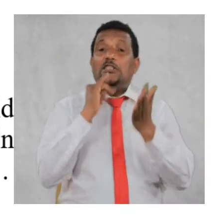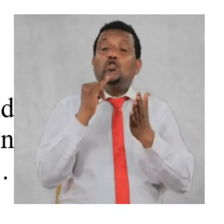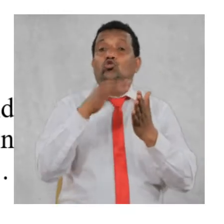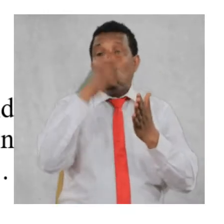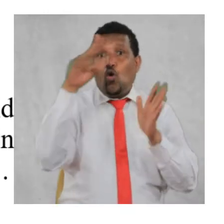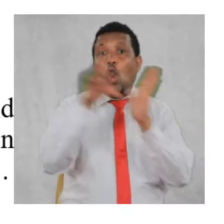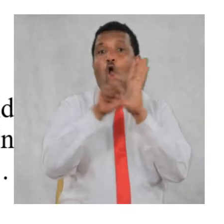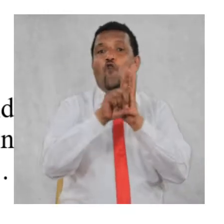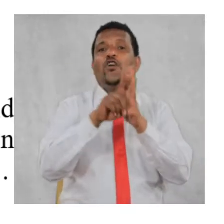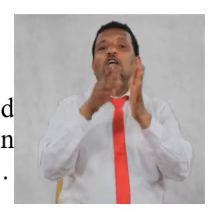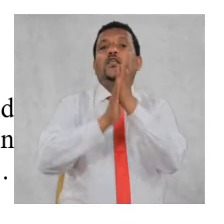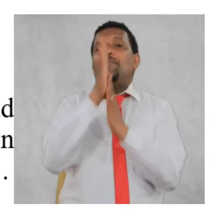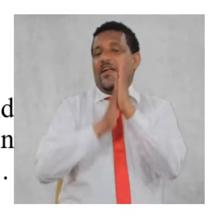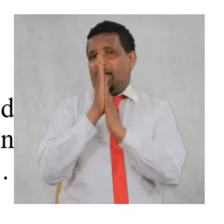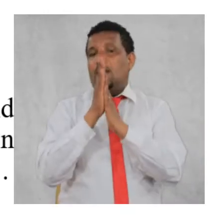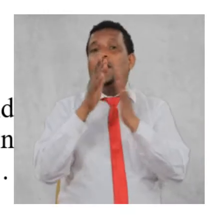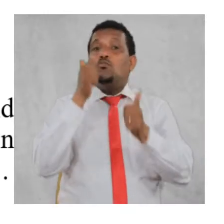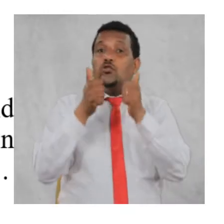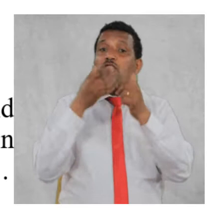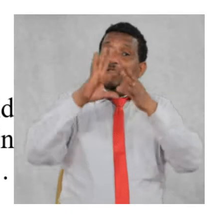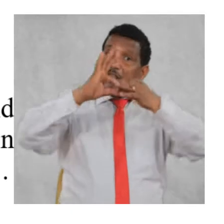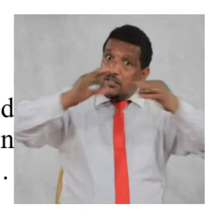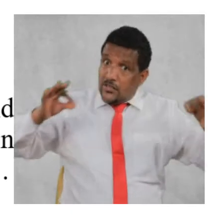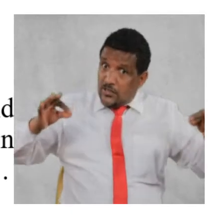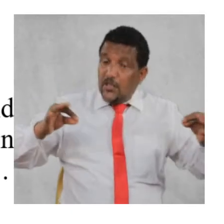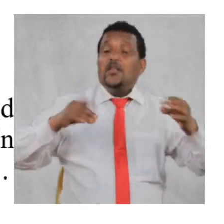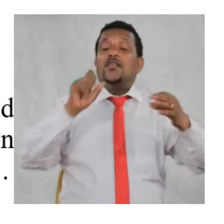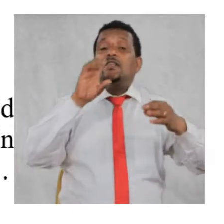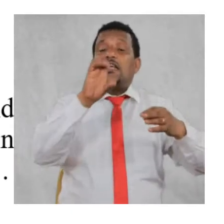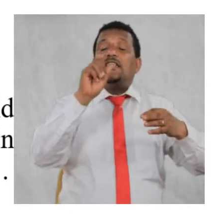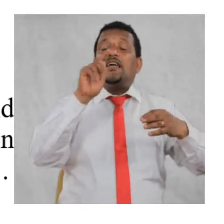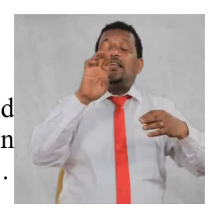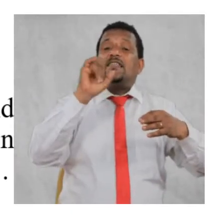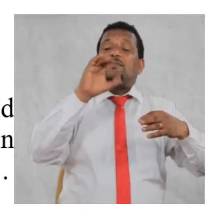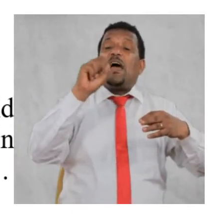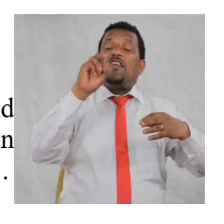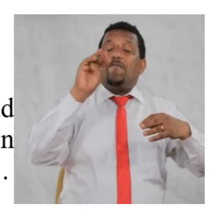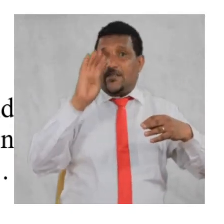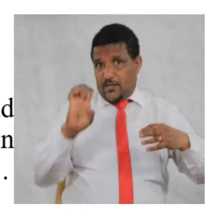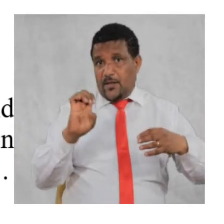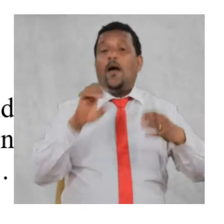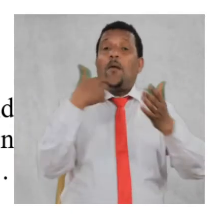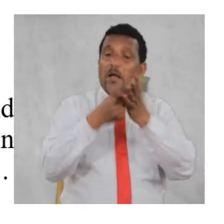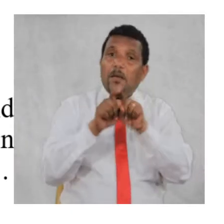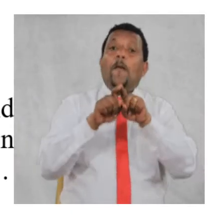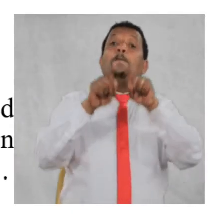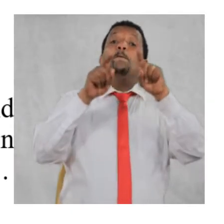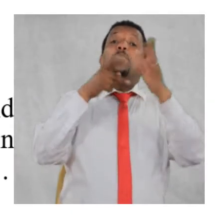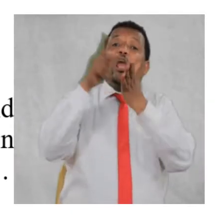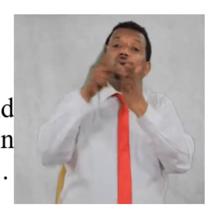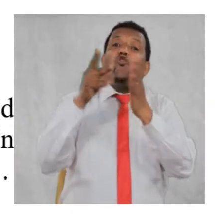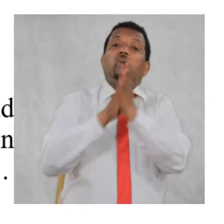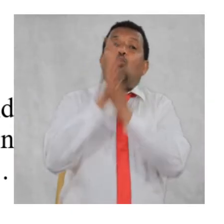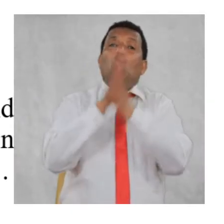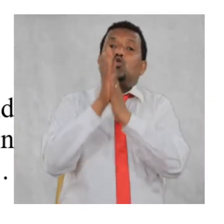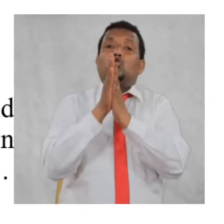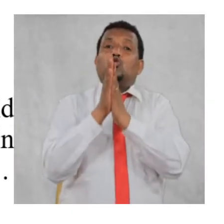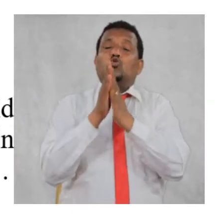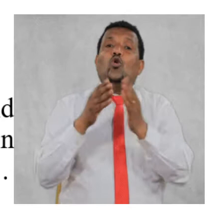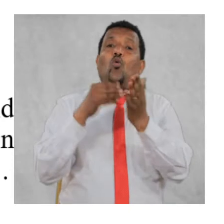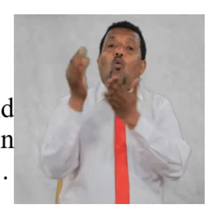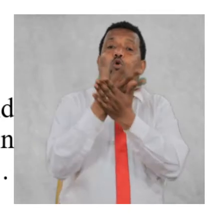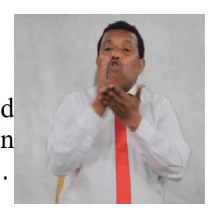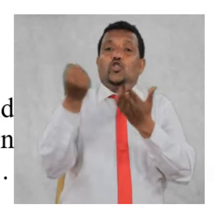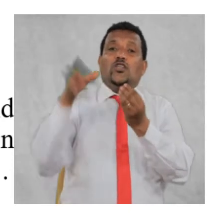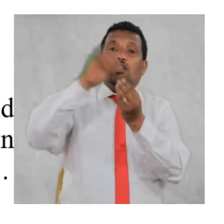law of demand, which states that ceteris paribus, as price of a commodity increases, the corresponding quantity demanded